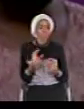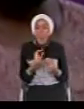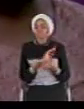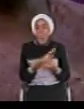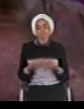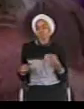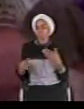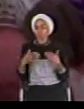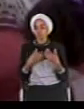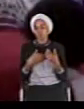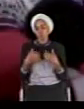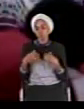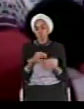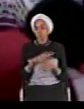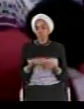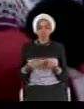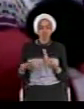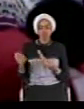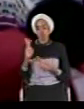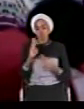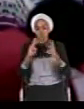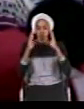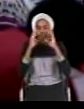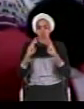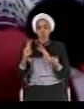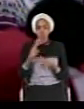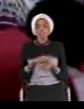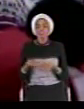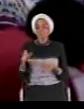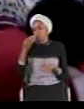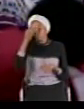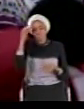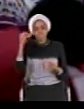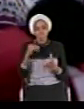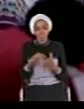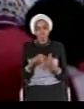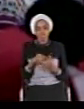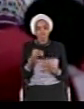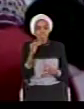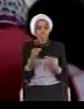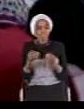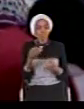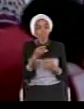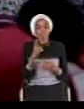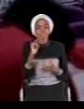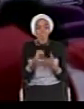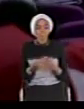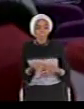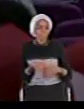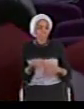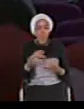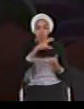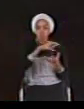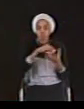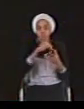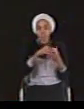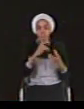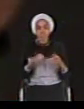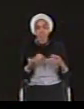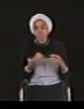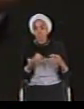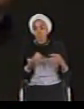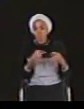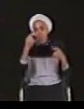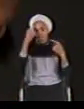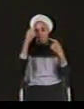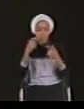worry about that. Just dismiss it. If there is that pressure on your mind, you know, sin, do